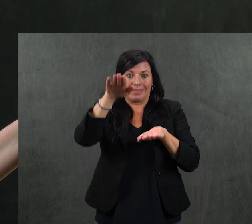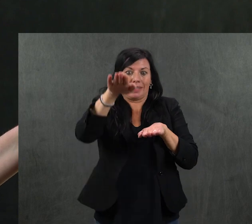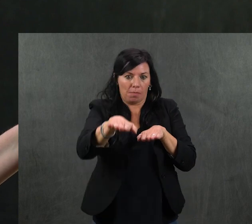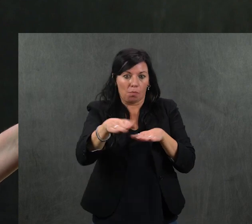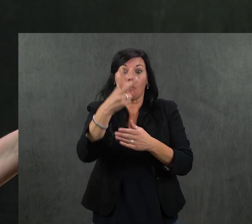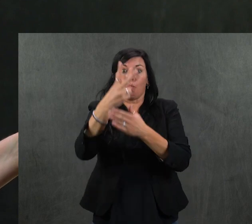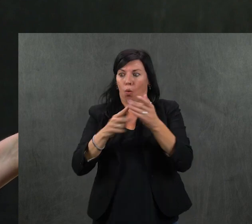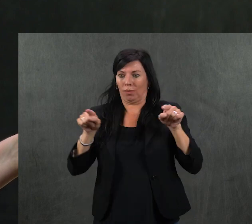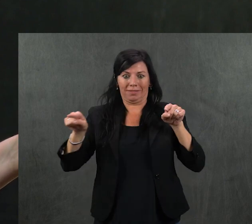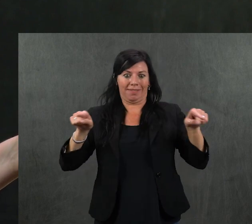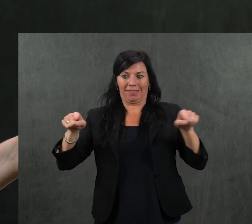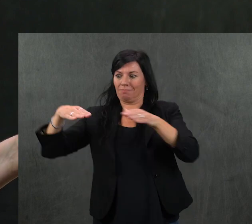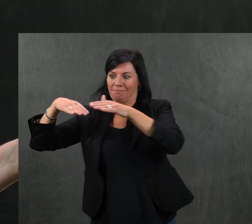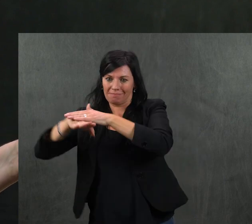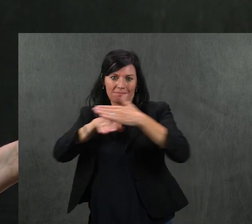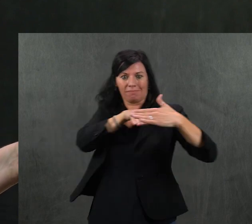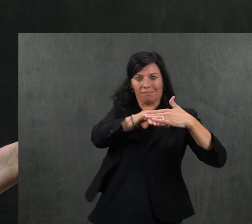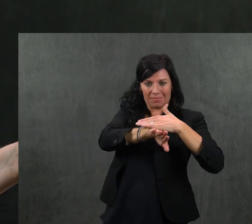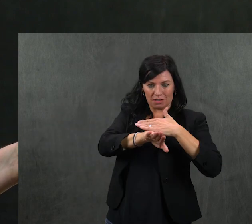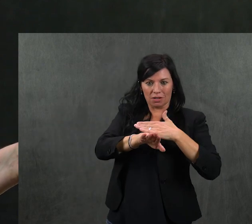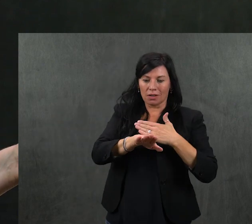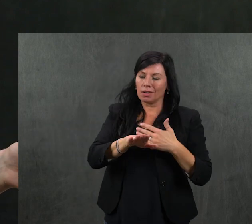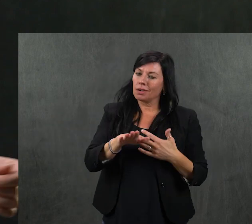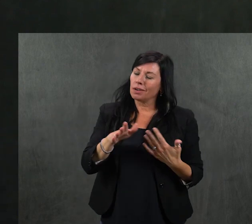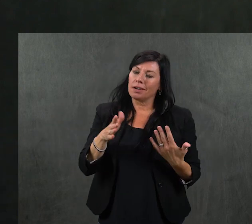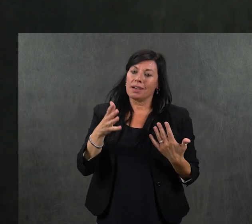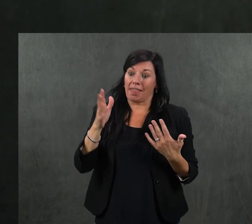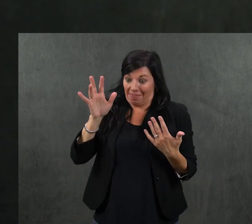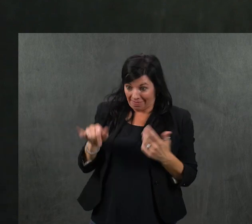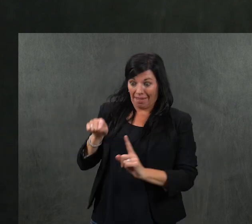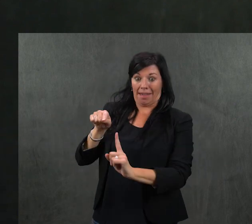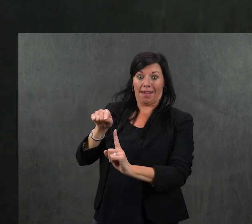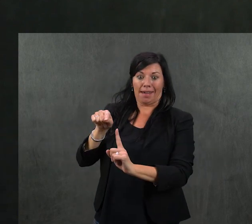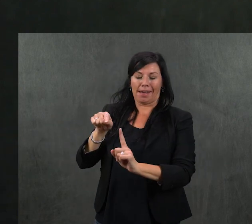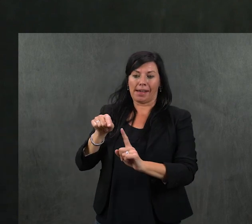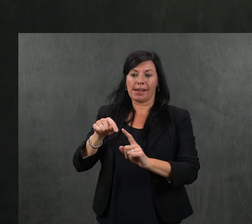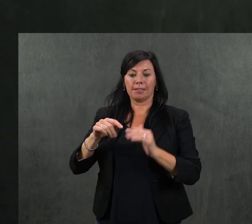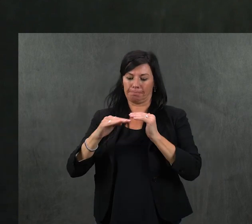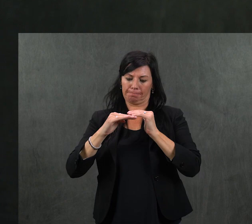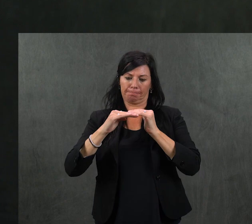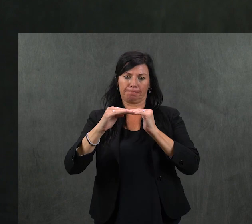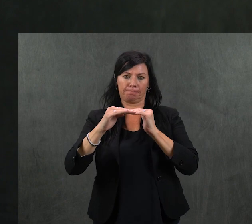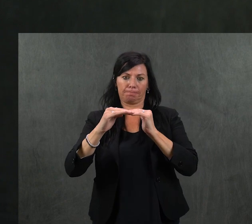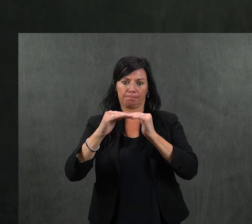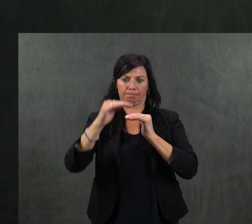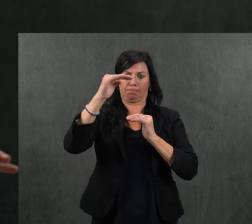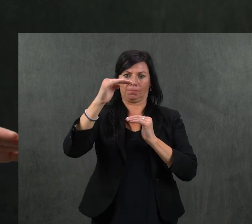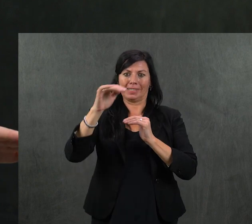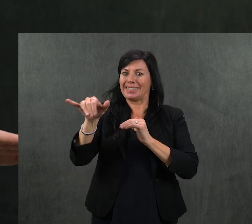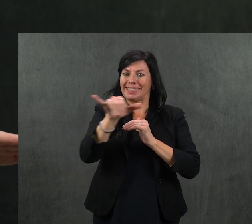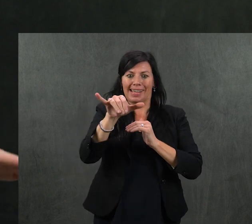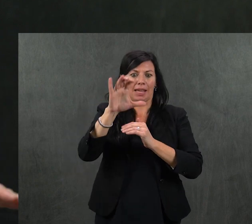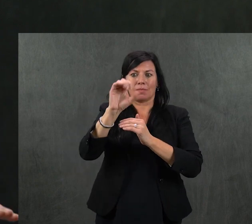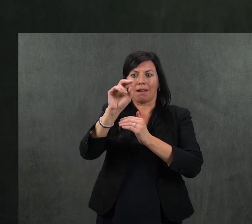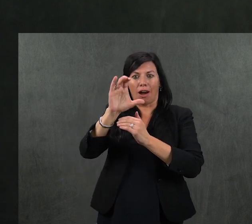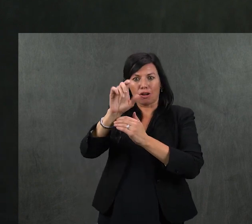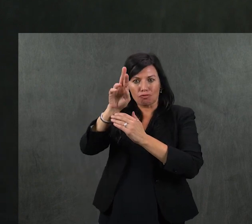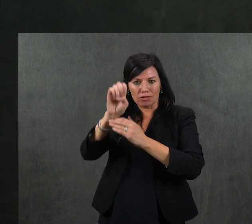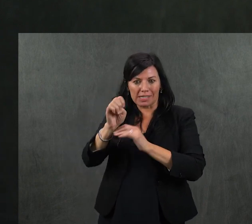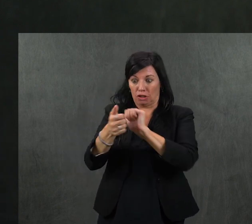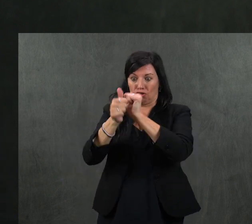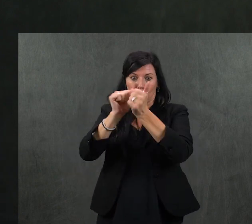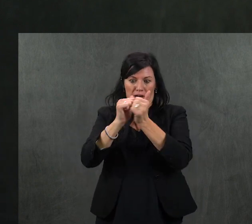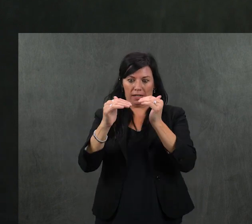step-up entry on both sides of our building. And something like that goes straight from